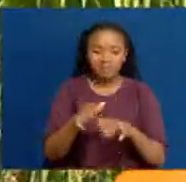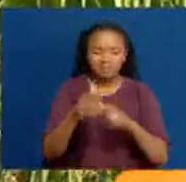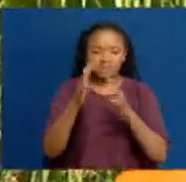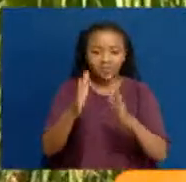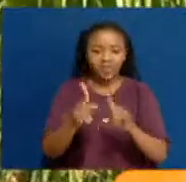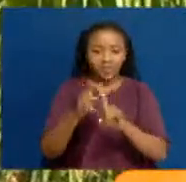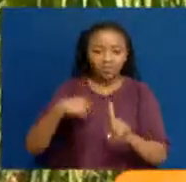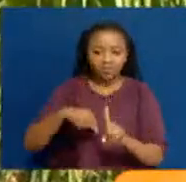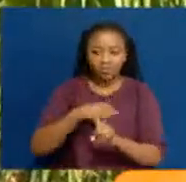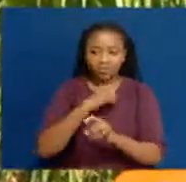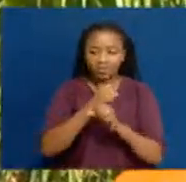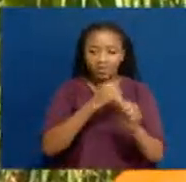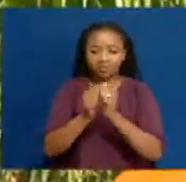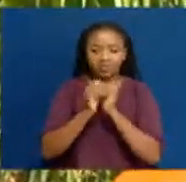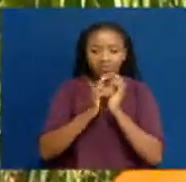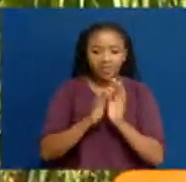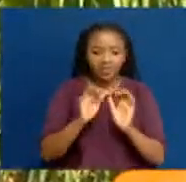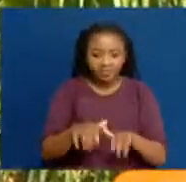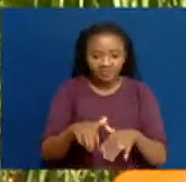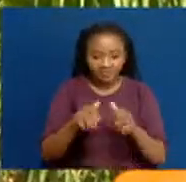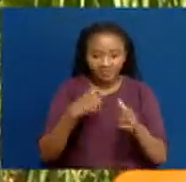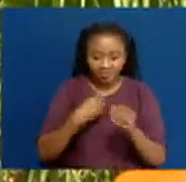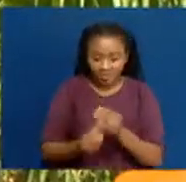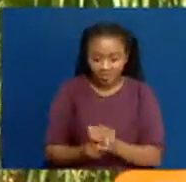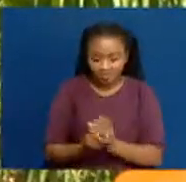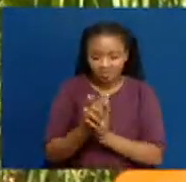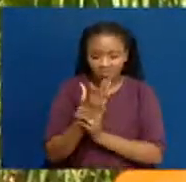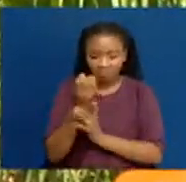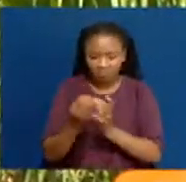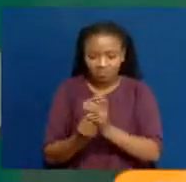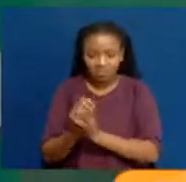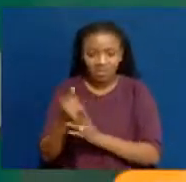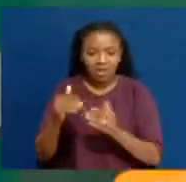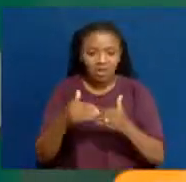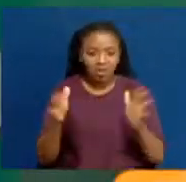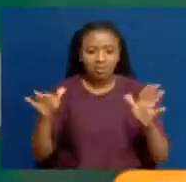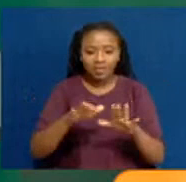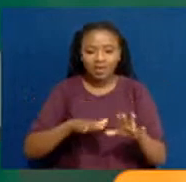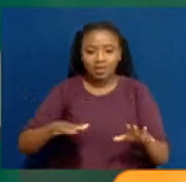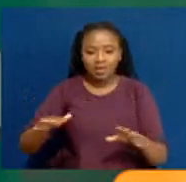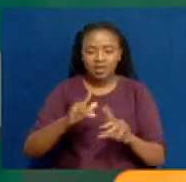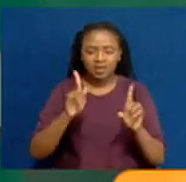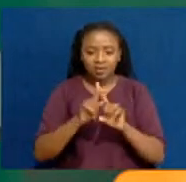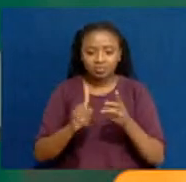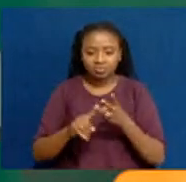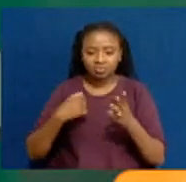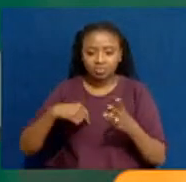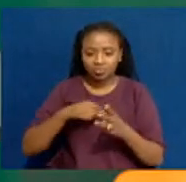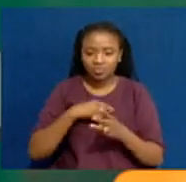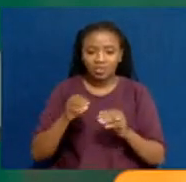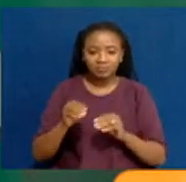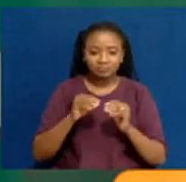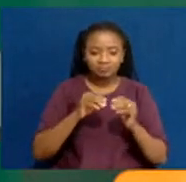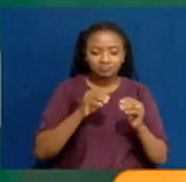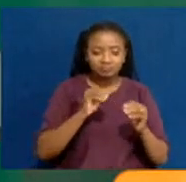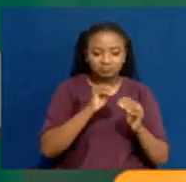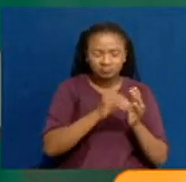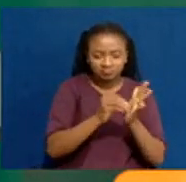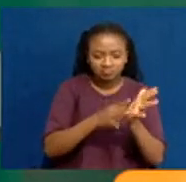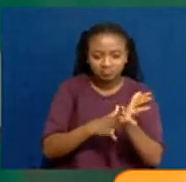work with farmers who are growing crops in open land, in open irrigation. We do installations in other countries, Ethiopia, South